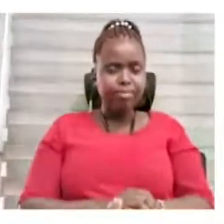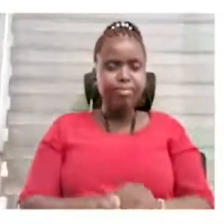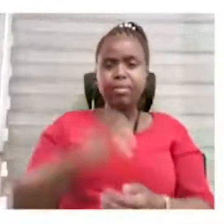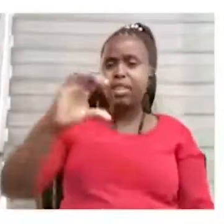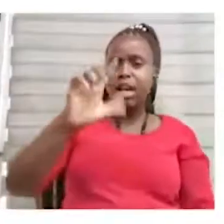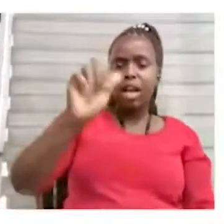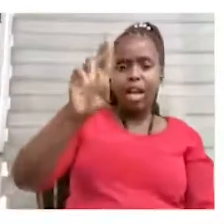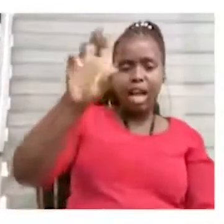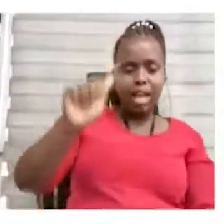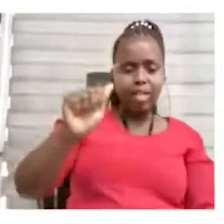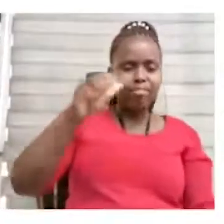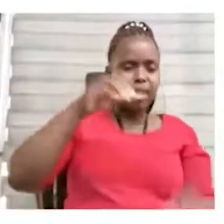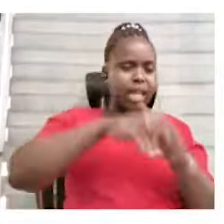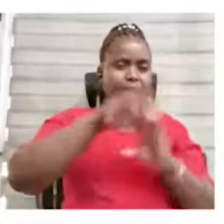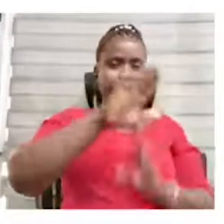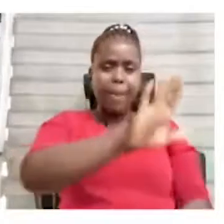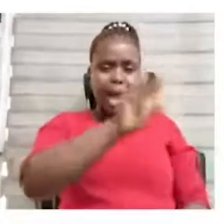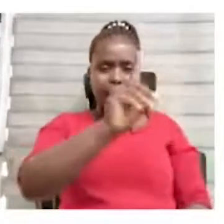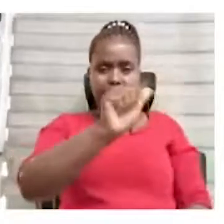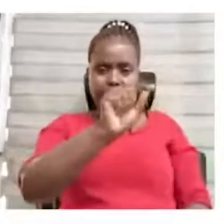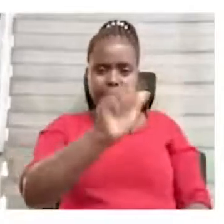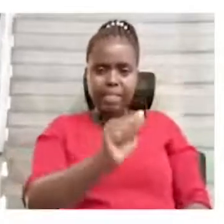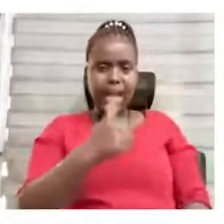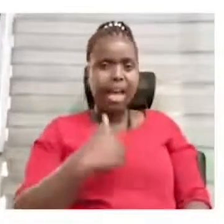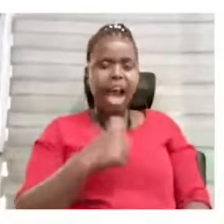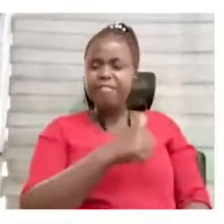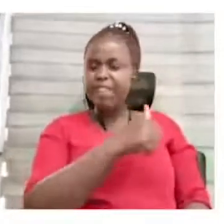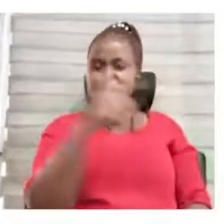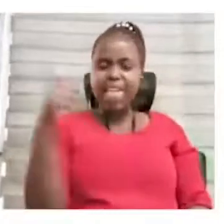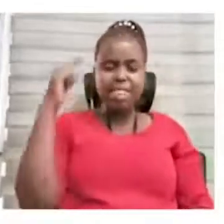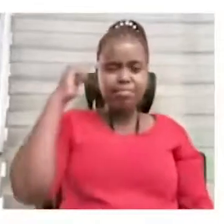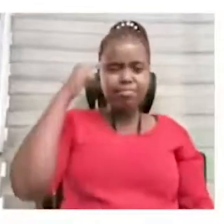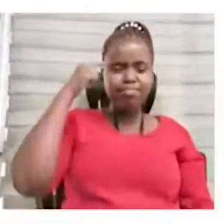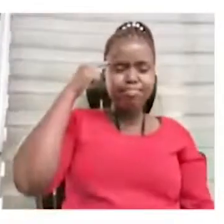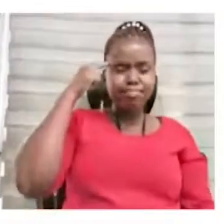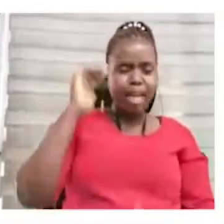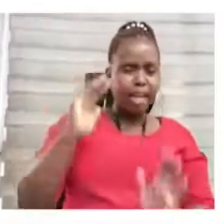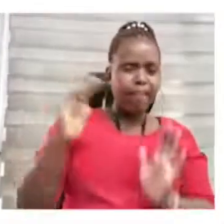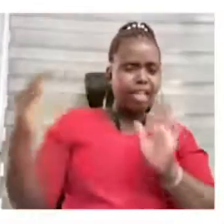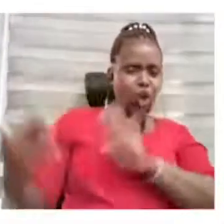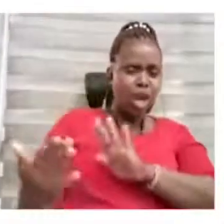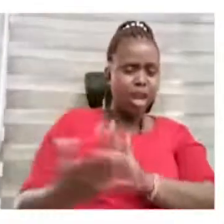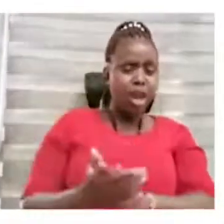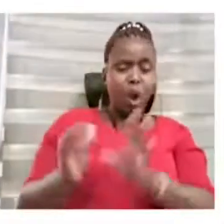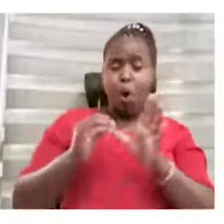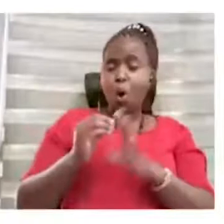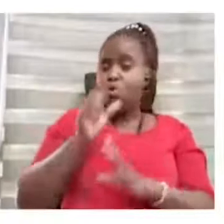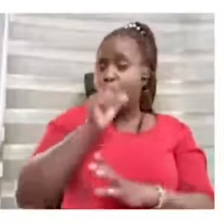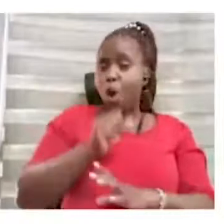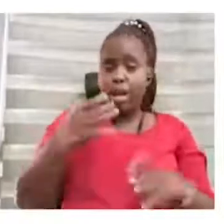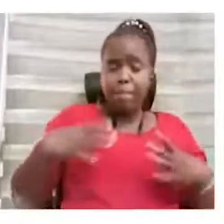data, do you have any reflections on also older people with disabilities